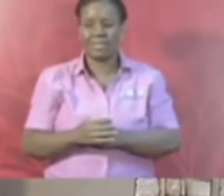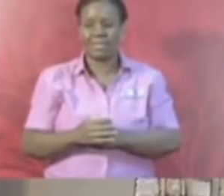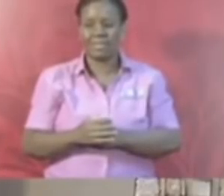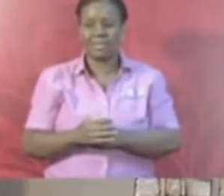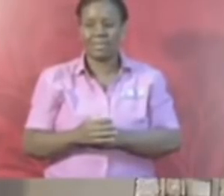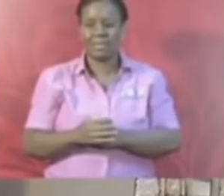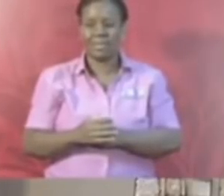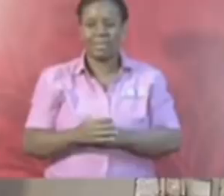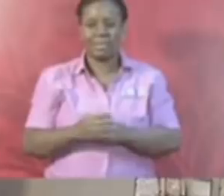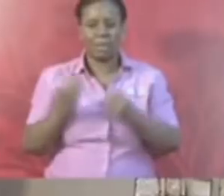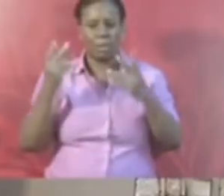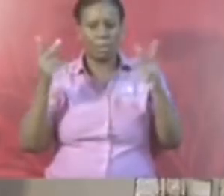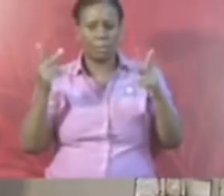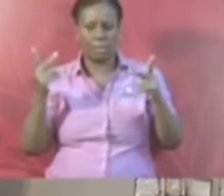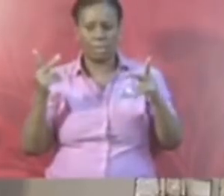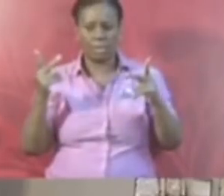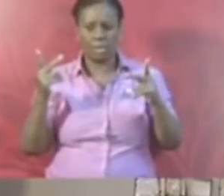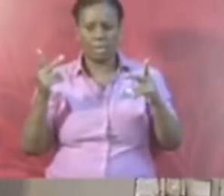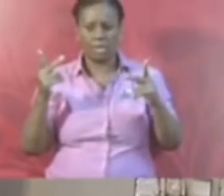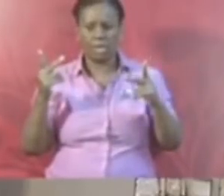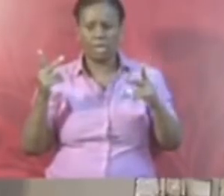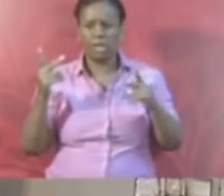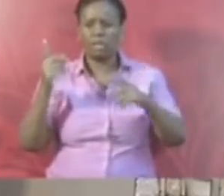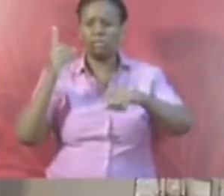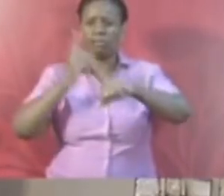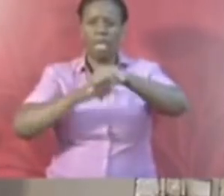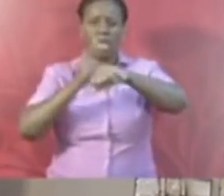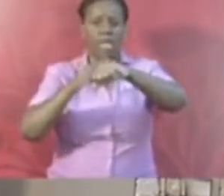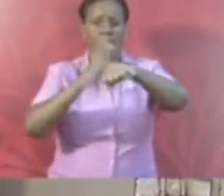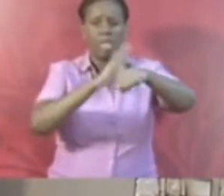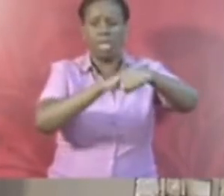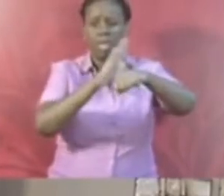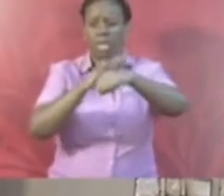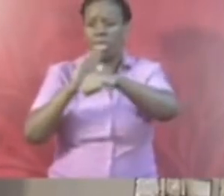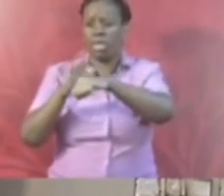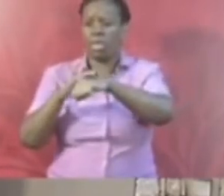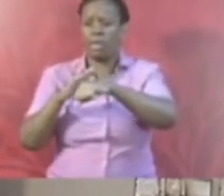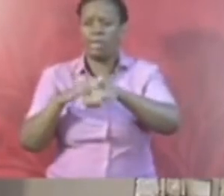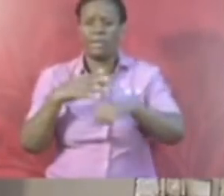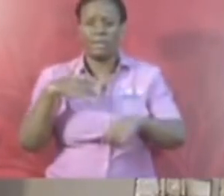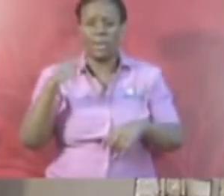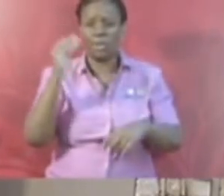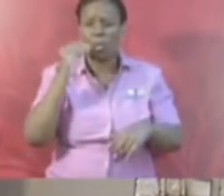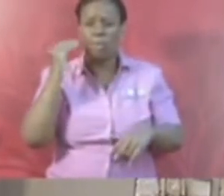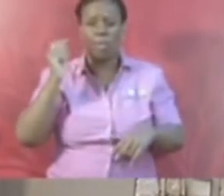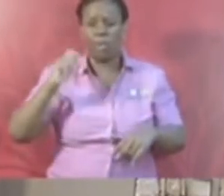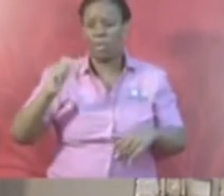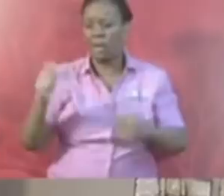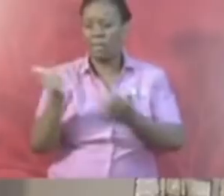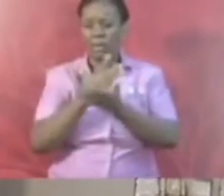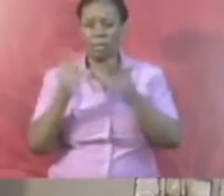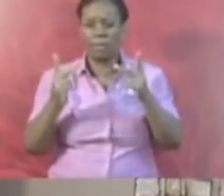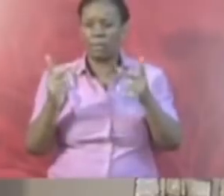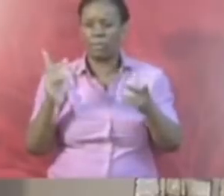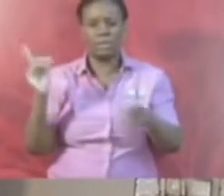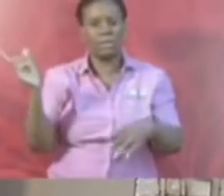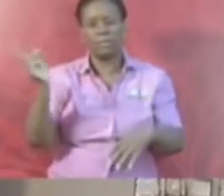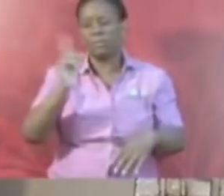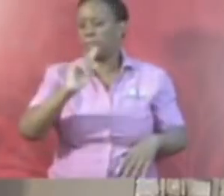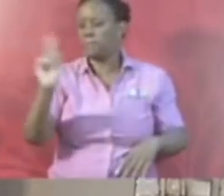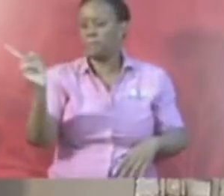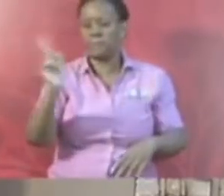to contact the media, because I understand how painful it is. I understand how difficult it is. This is for persons who want to come home. But I just